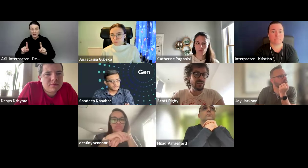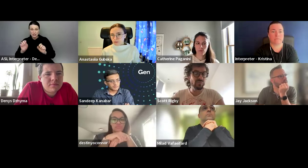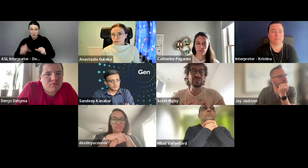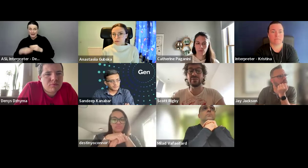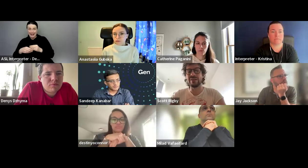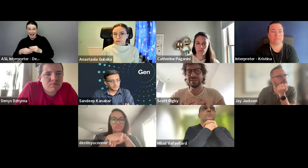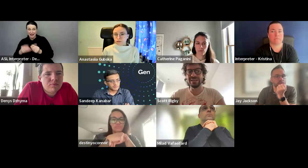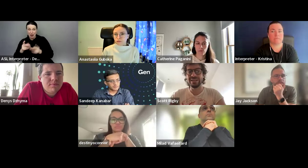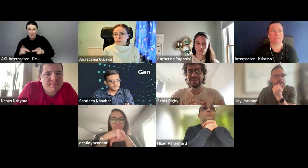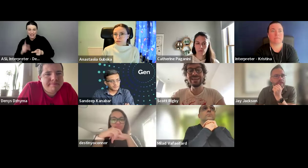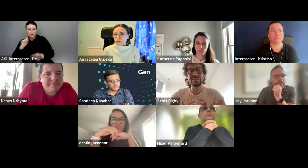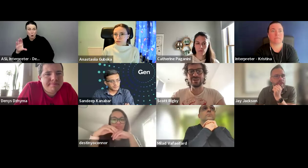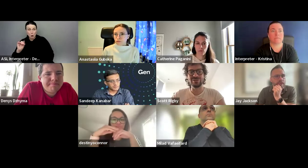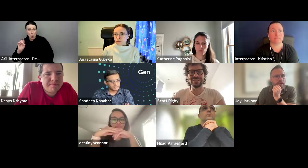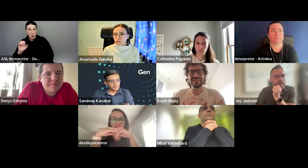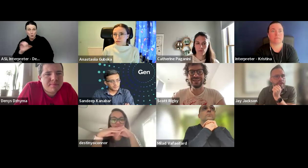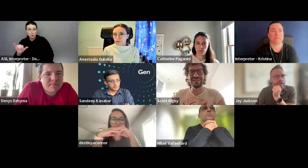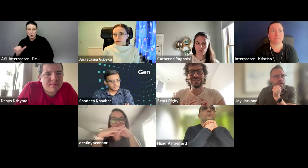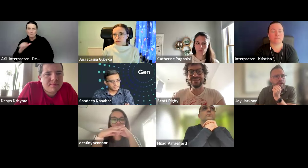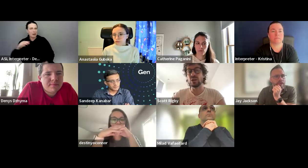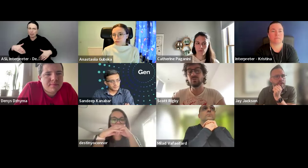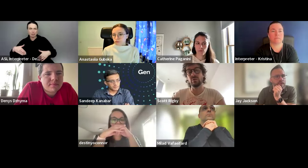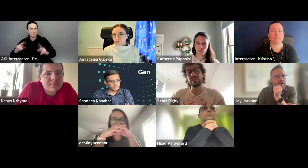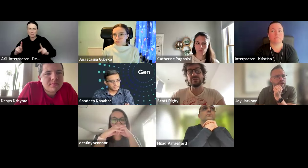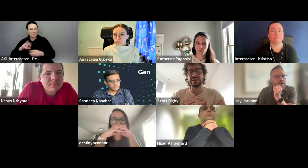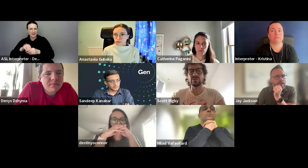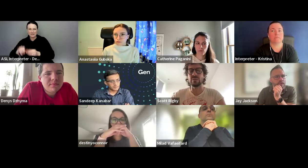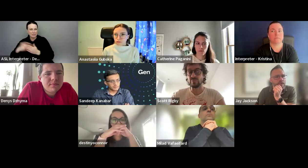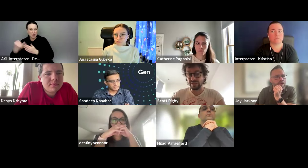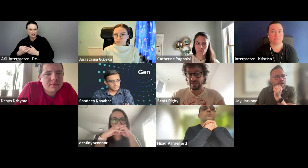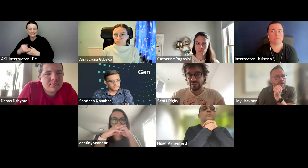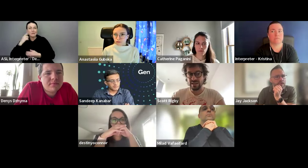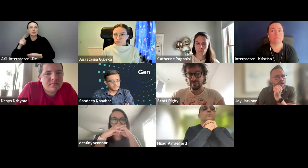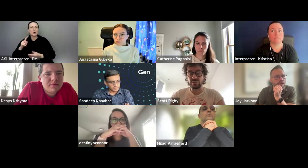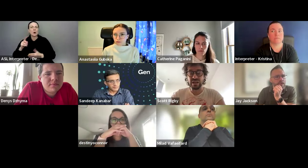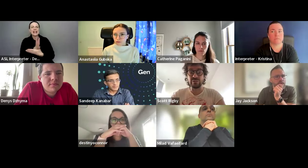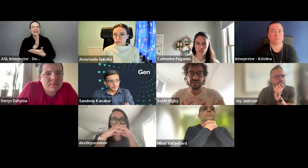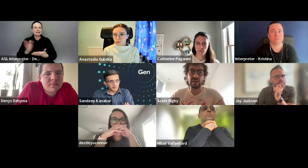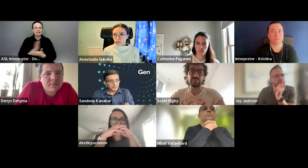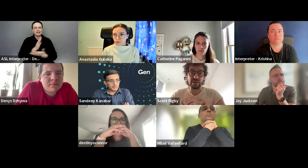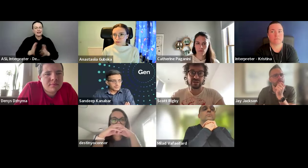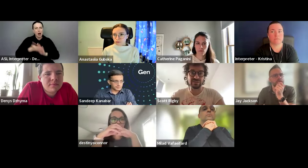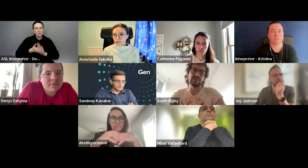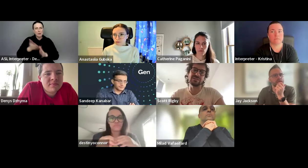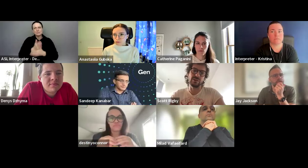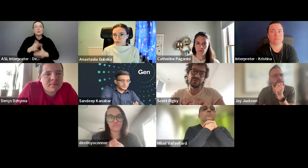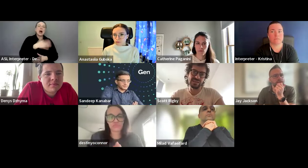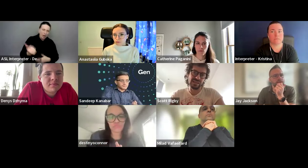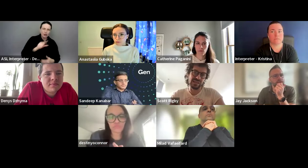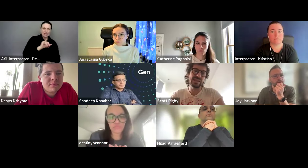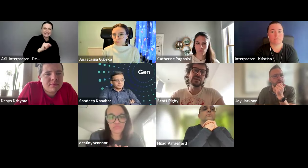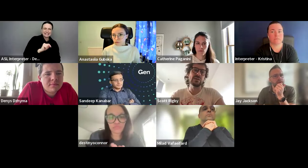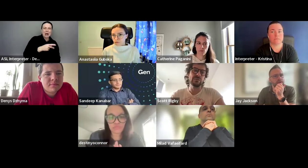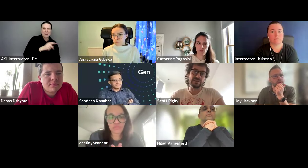well. We just don't have any in this project yet. And the code would only be for interoperability between other GitOps projects, such as Argo